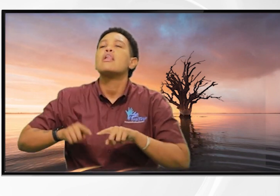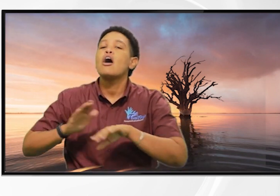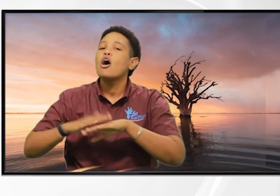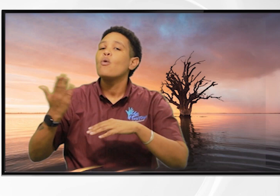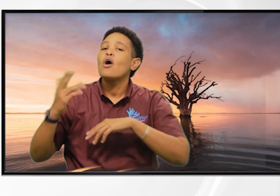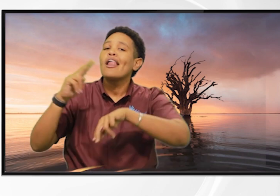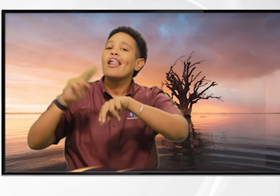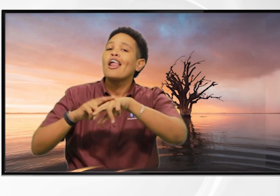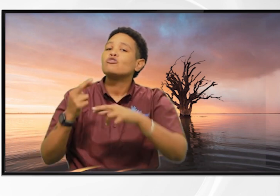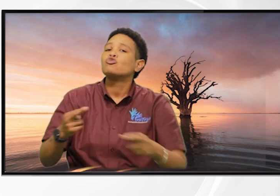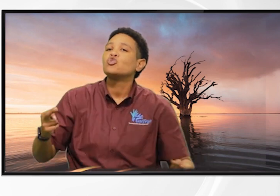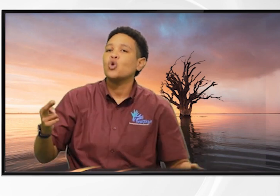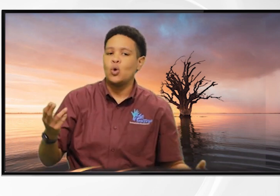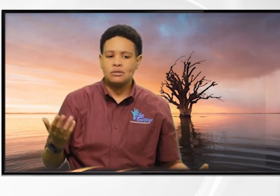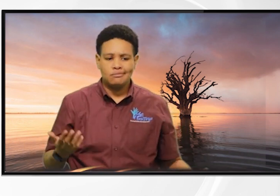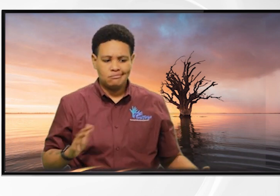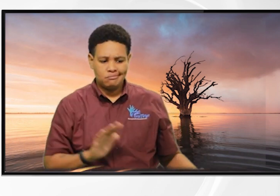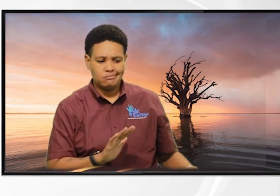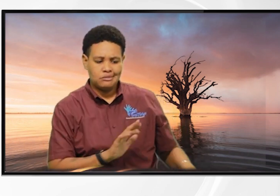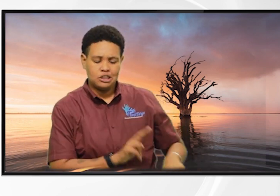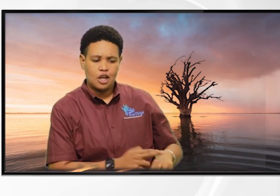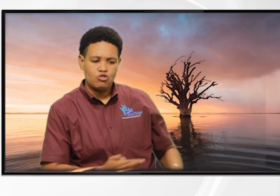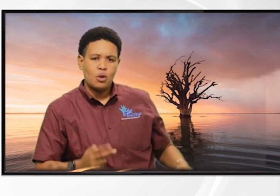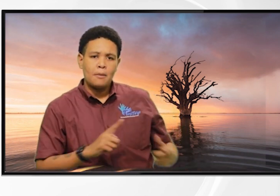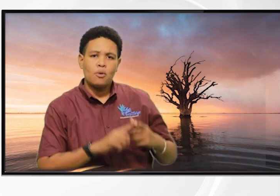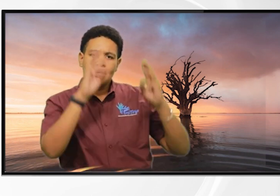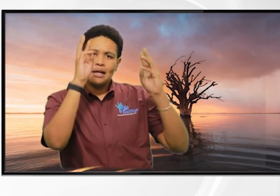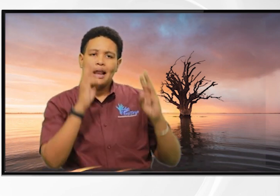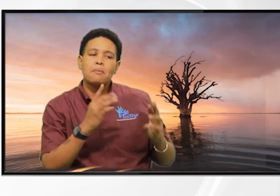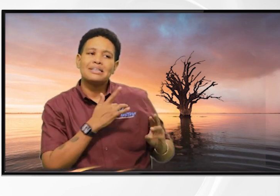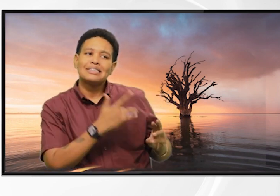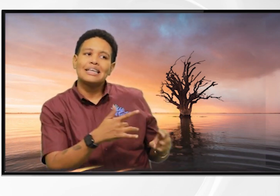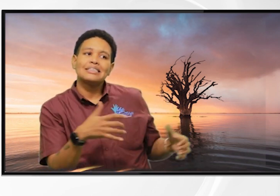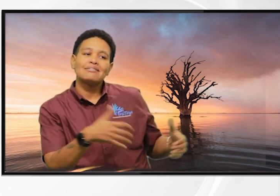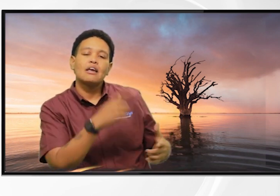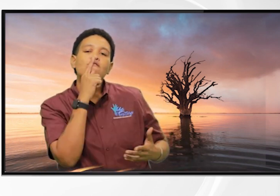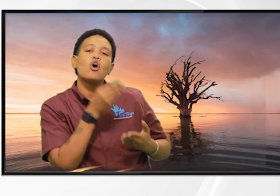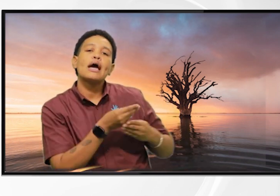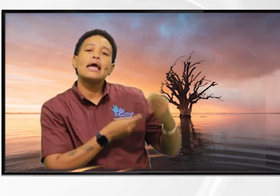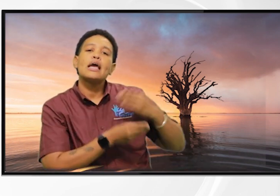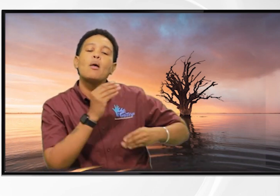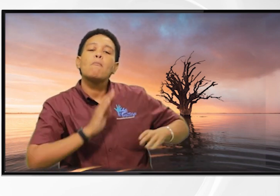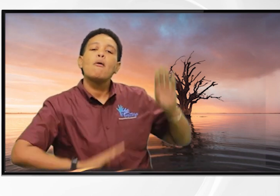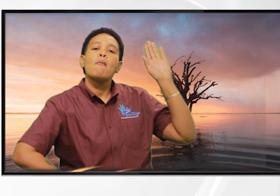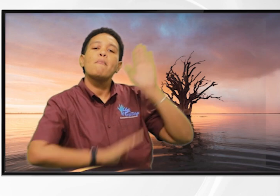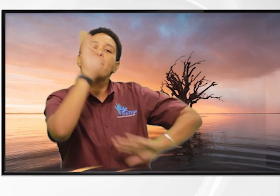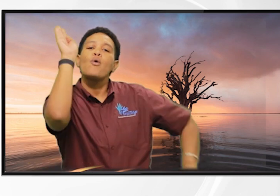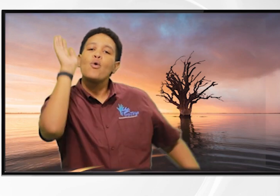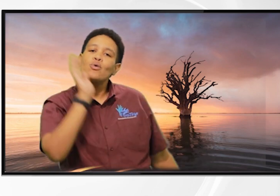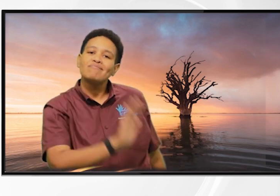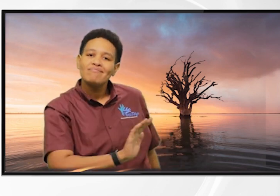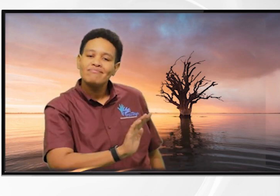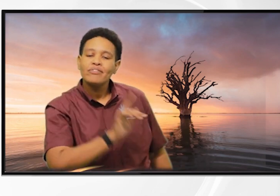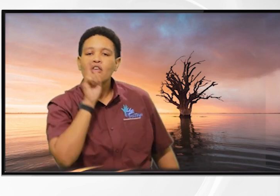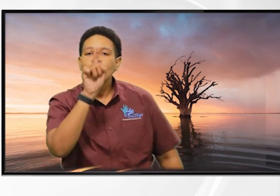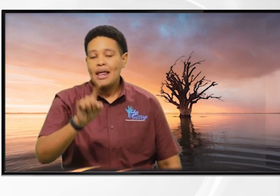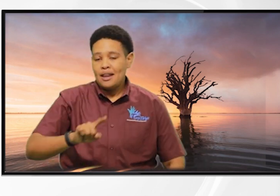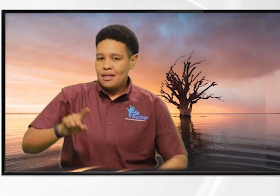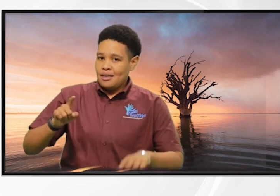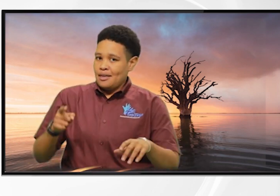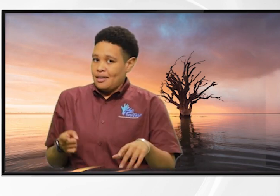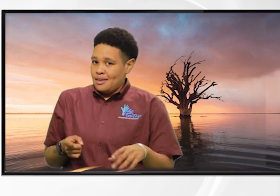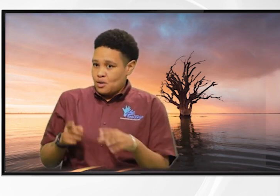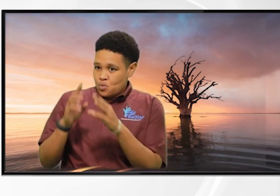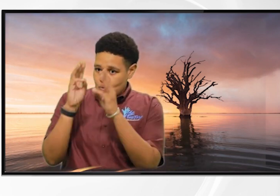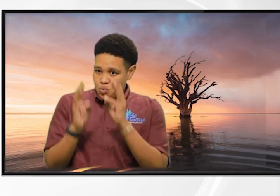natural resources and climate-sensitive sectors for economic development. The State of the